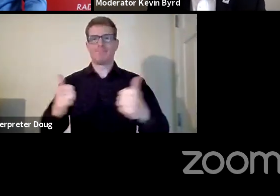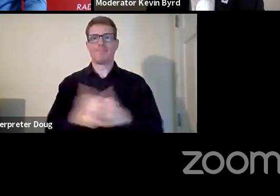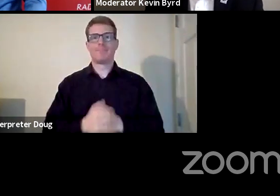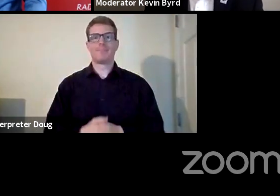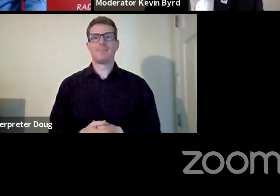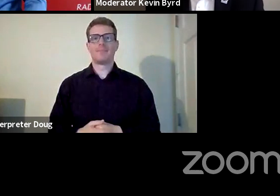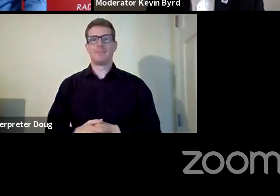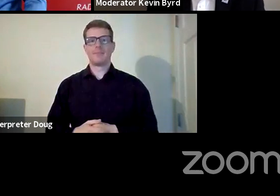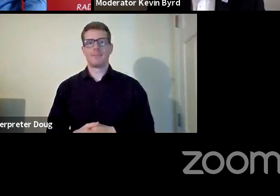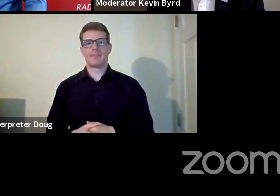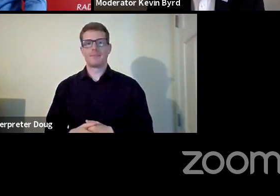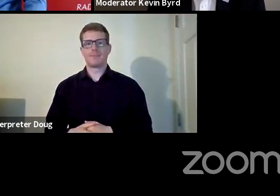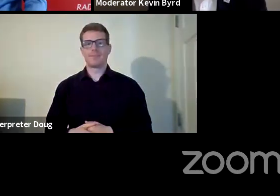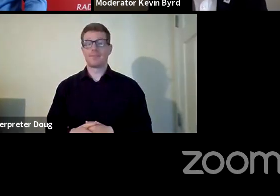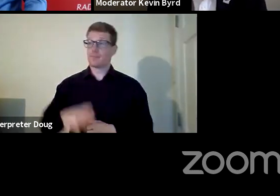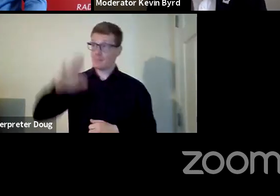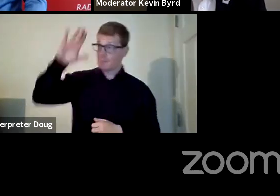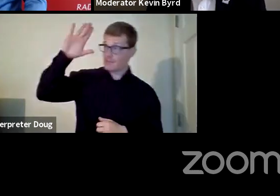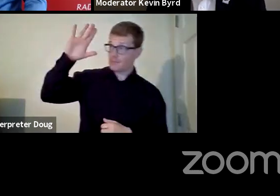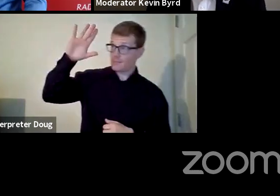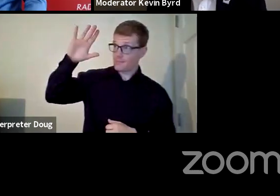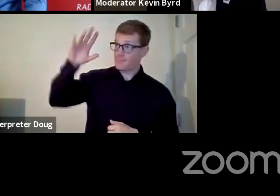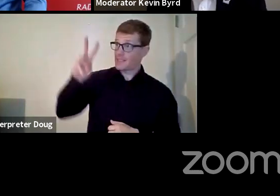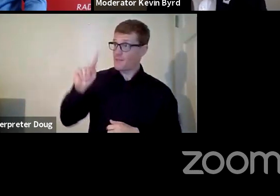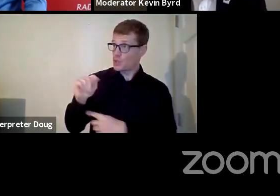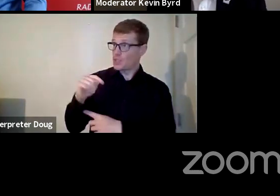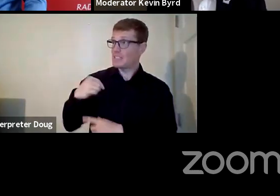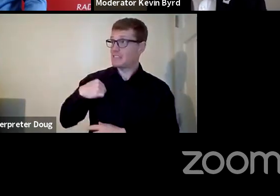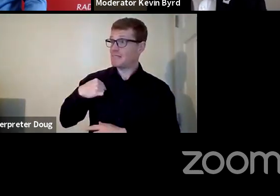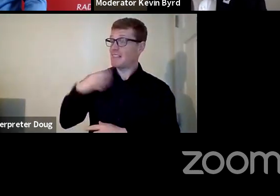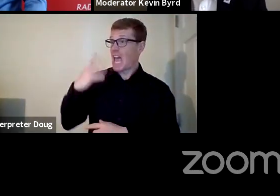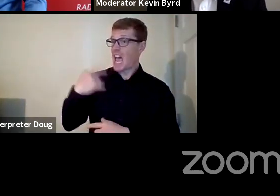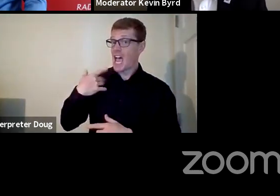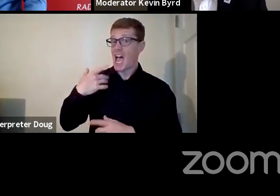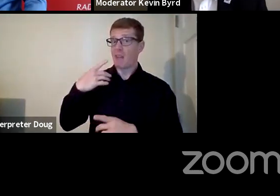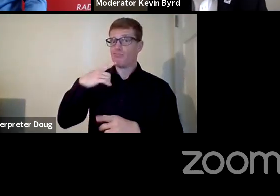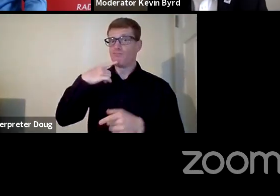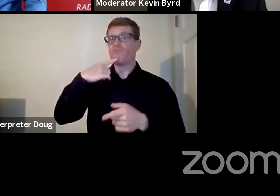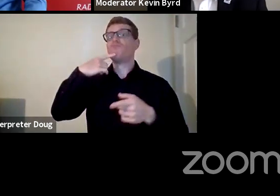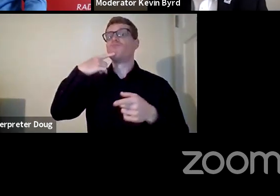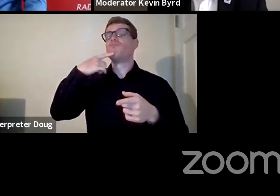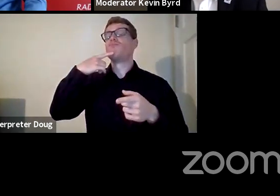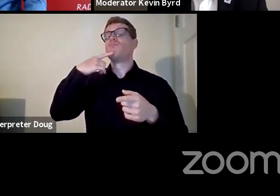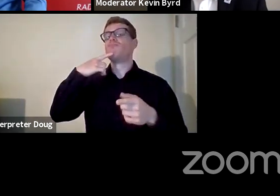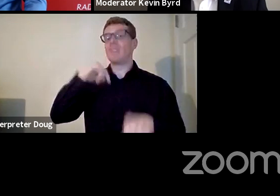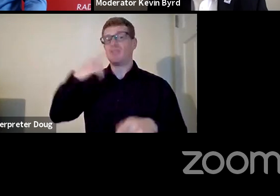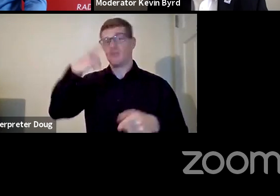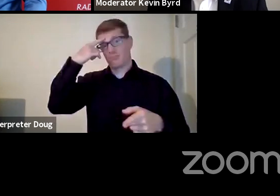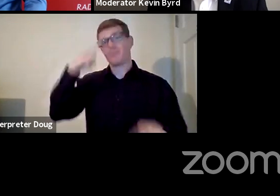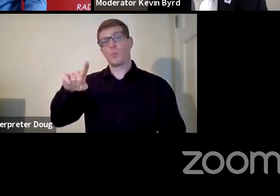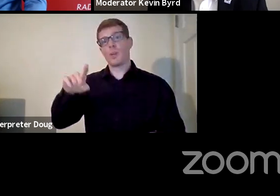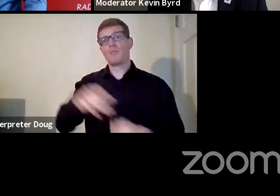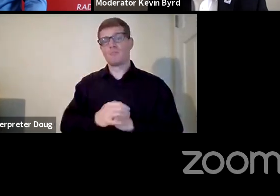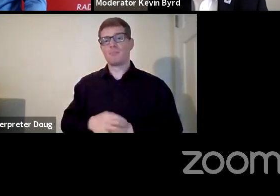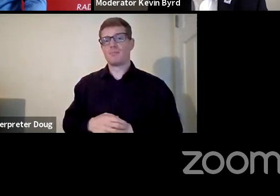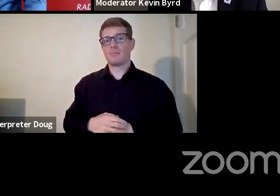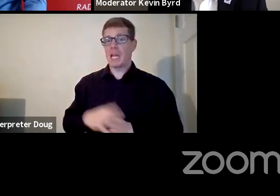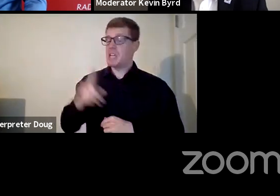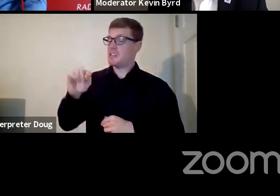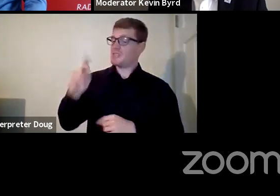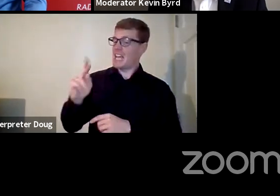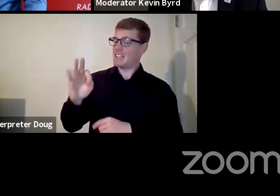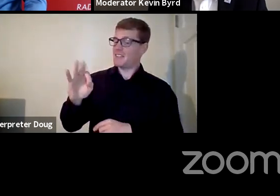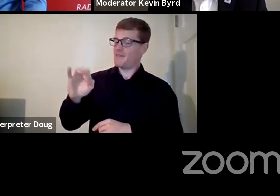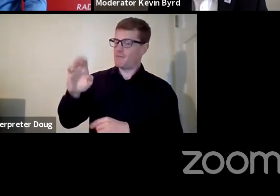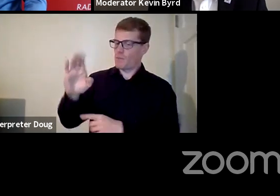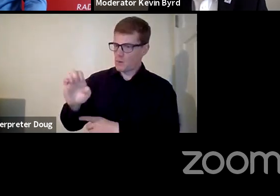I would agree with that. I would just, the task force has been wonderful. Just to give a couple of little insights into the way